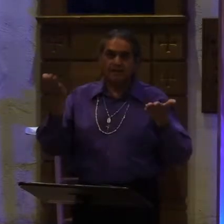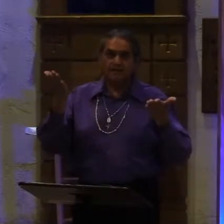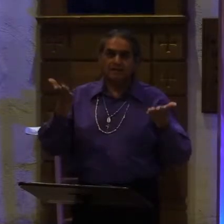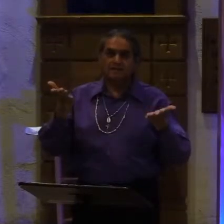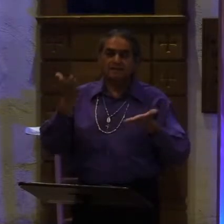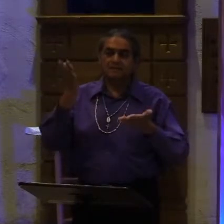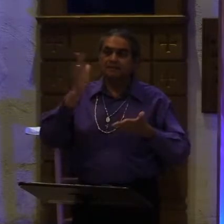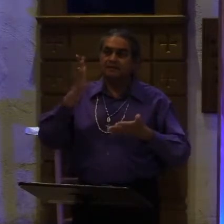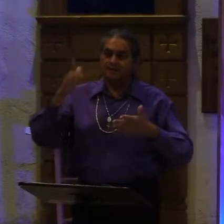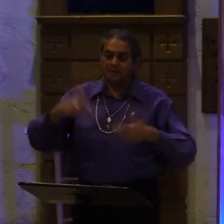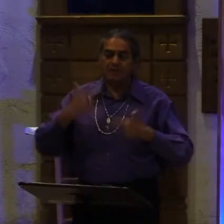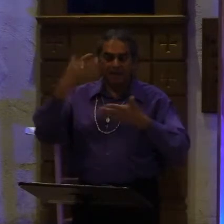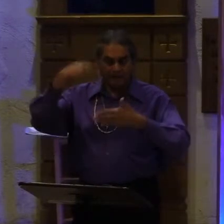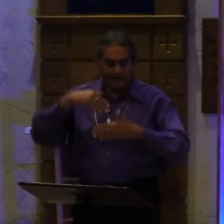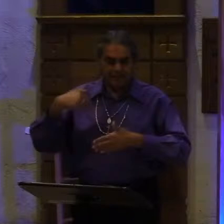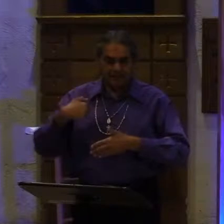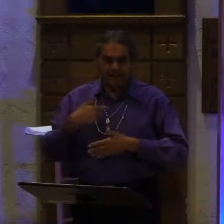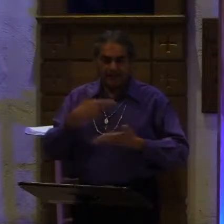us.